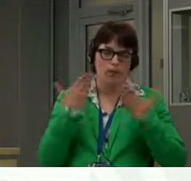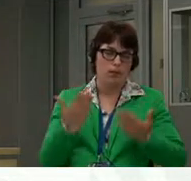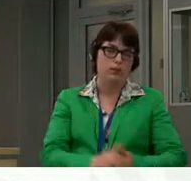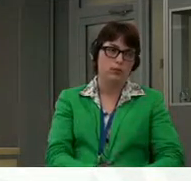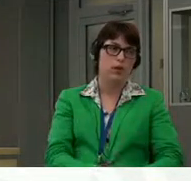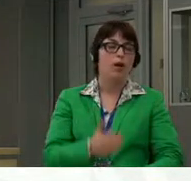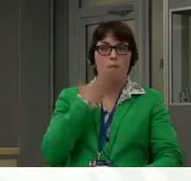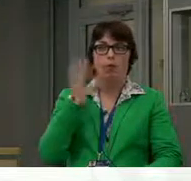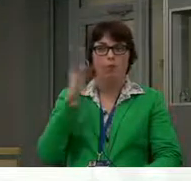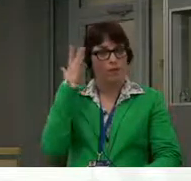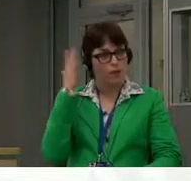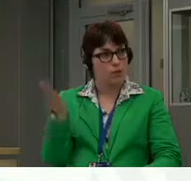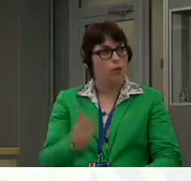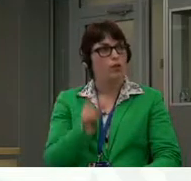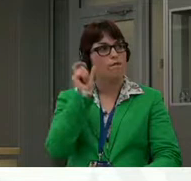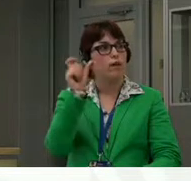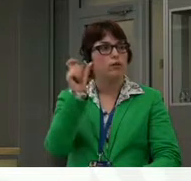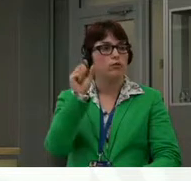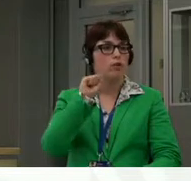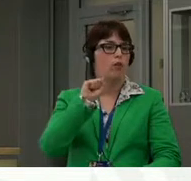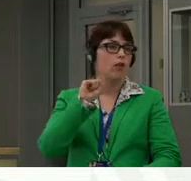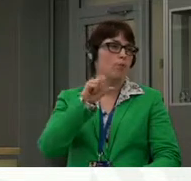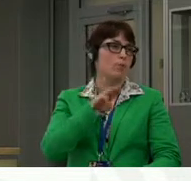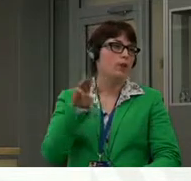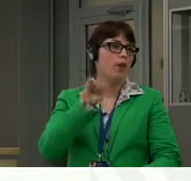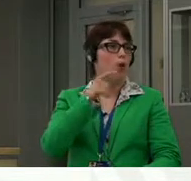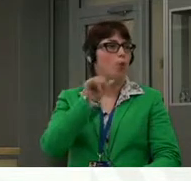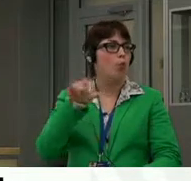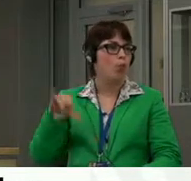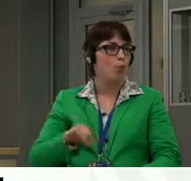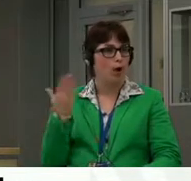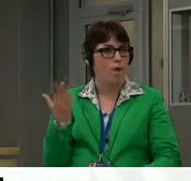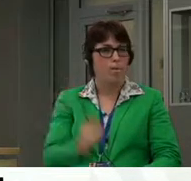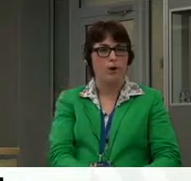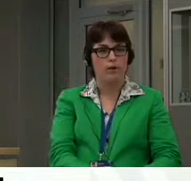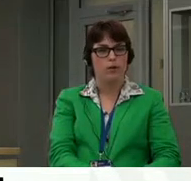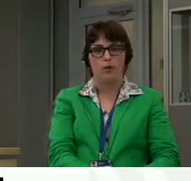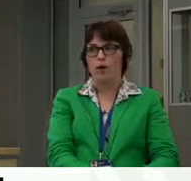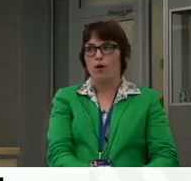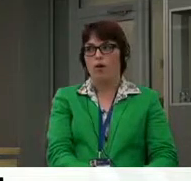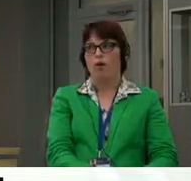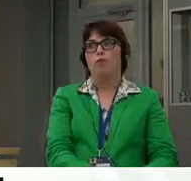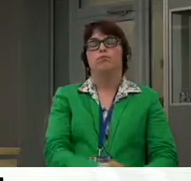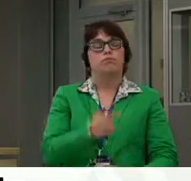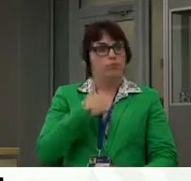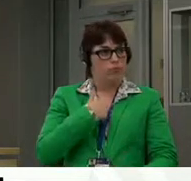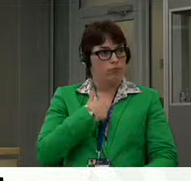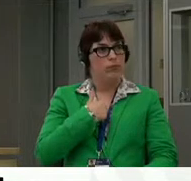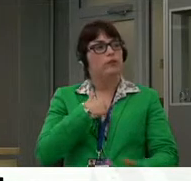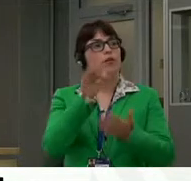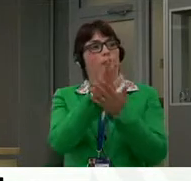Paldies par jūsu viedokli. Thank you for your opinion. Now the floor is given to Mr. Auglis.